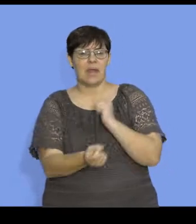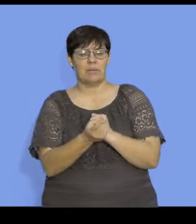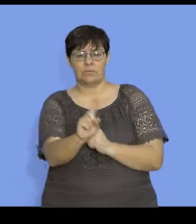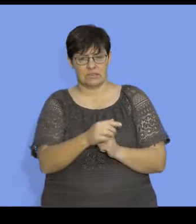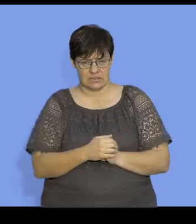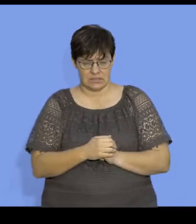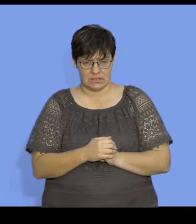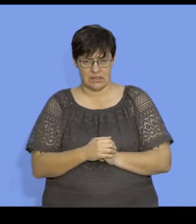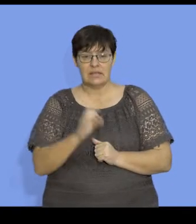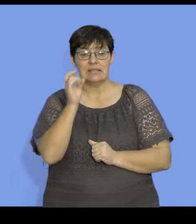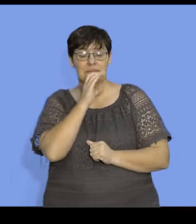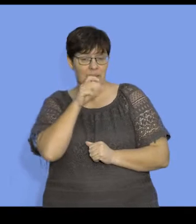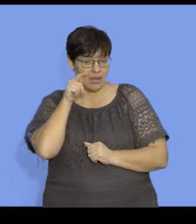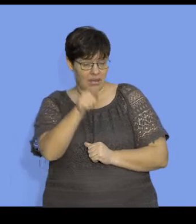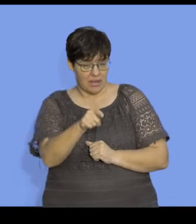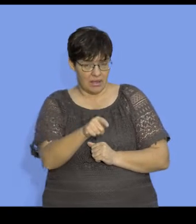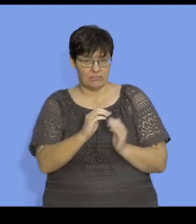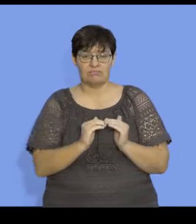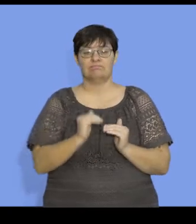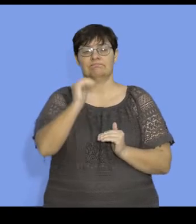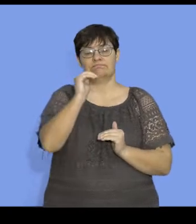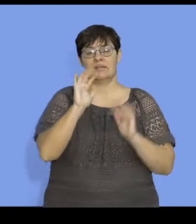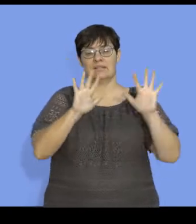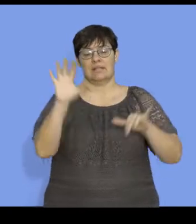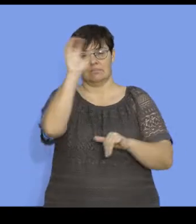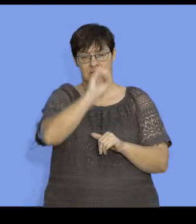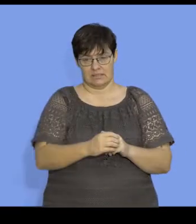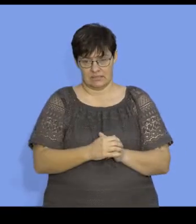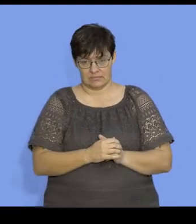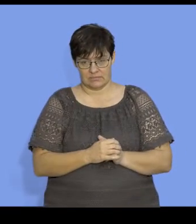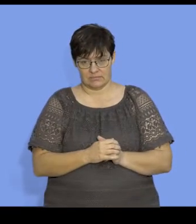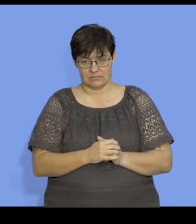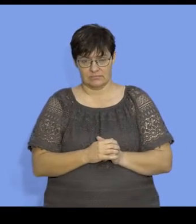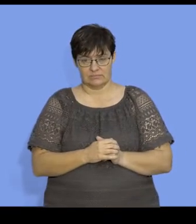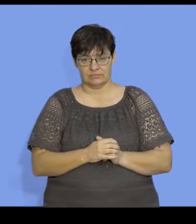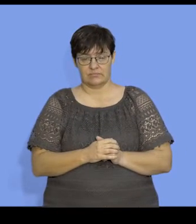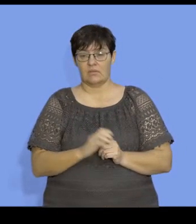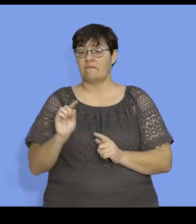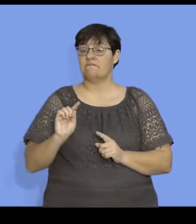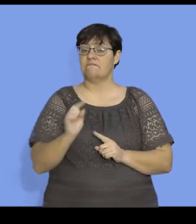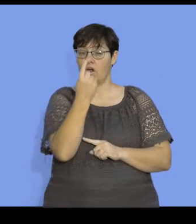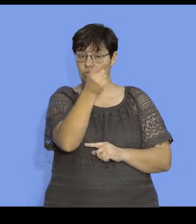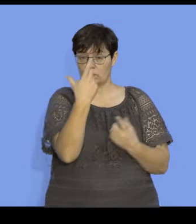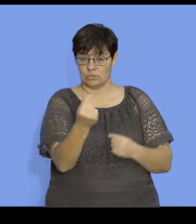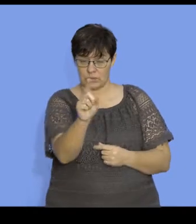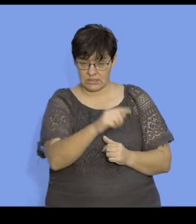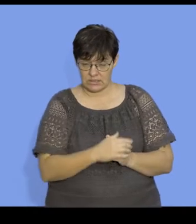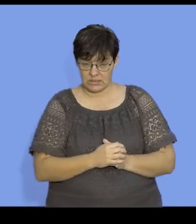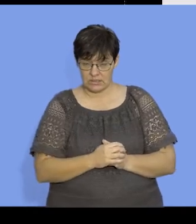September? This is what happened. In September, it increased by 10%. Okay? So the first thing that you